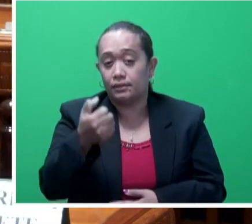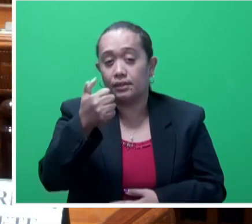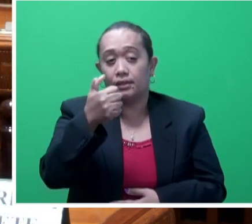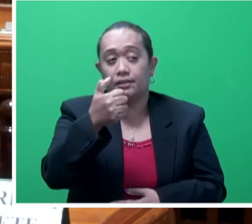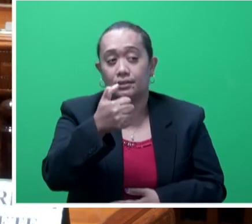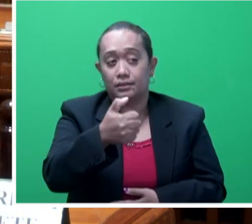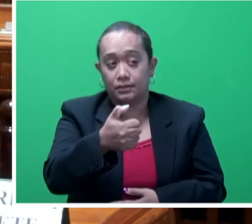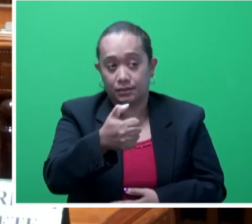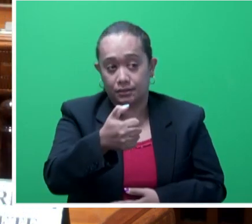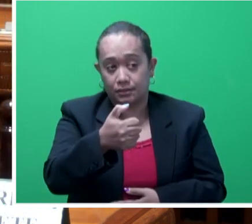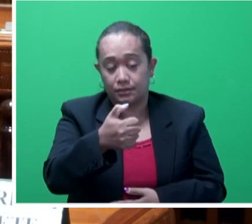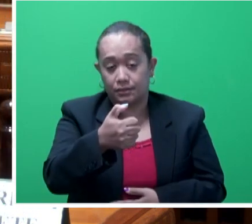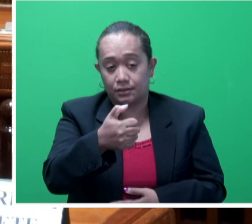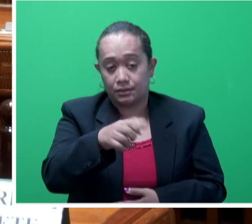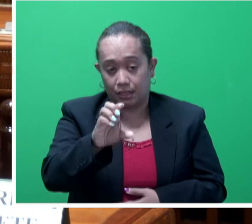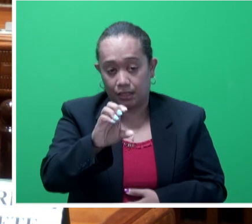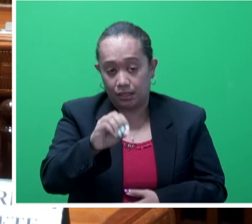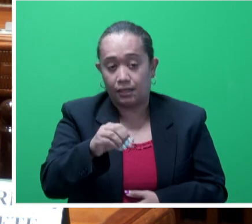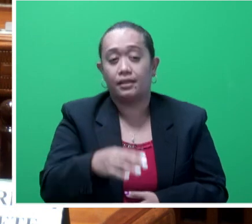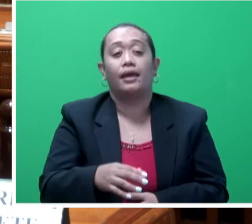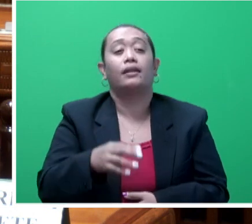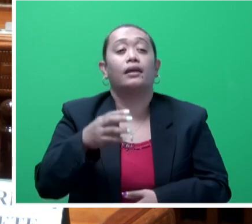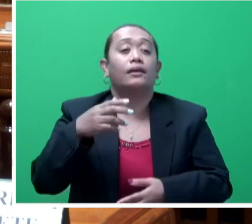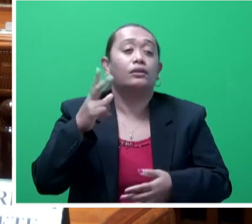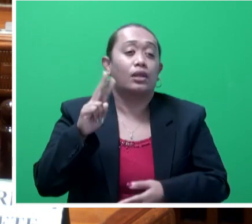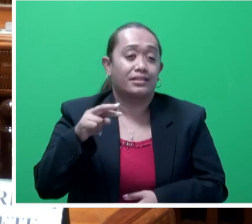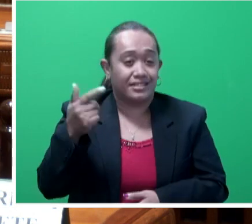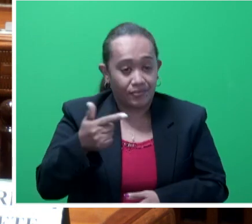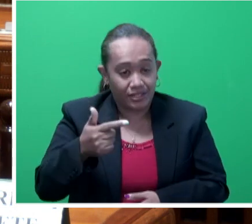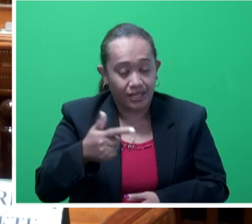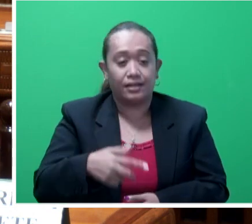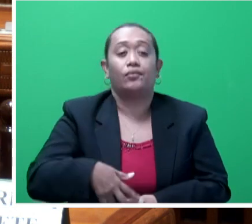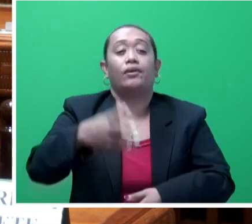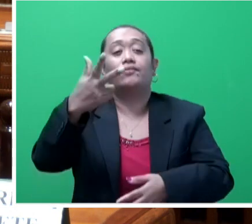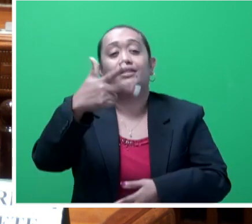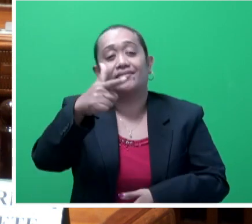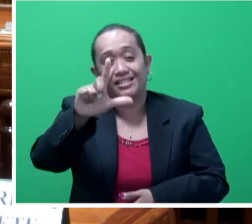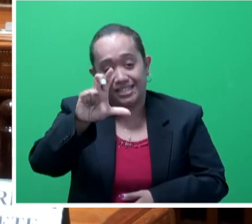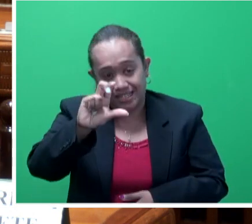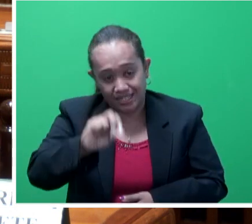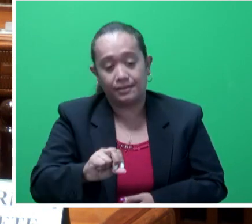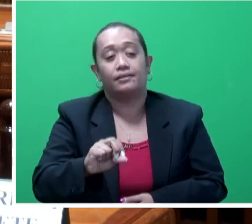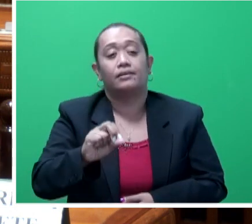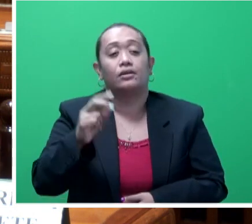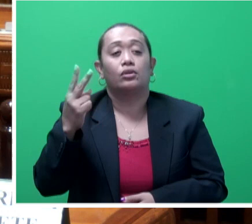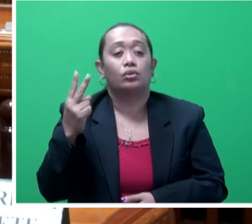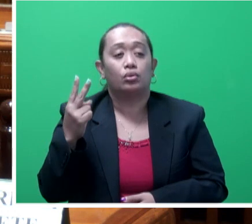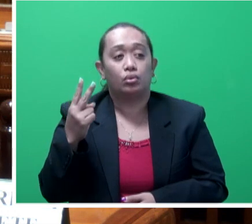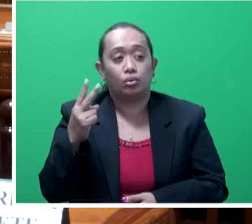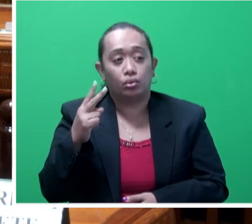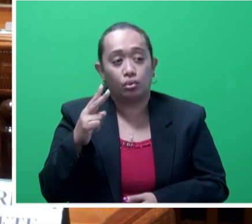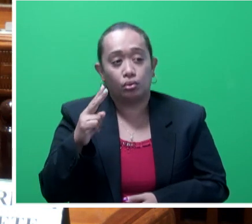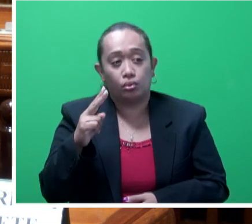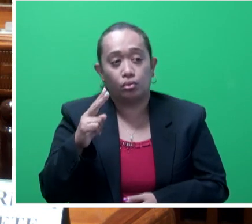was an increase to 70, and 2018, again, we had 70, and then we